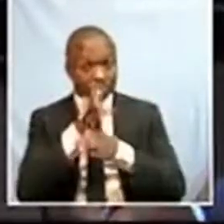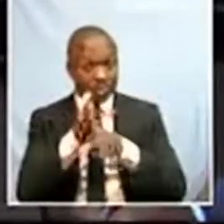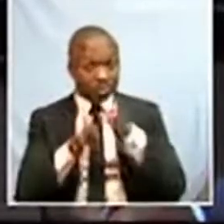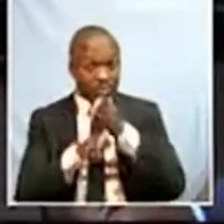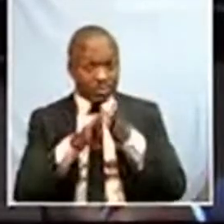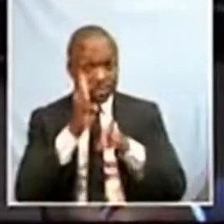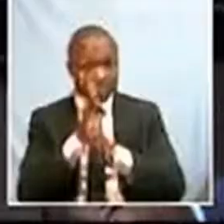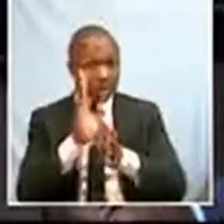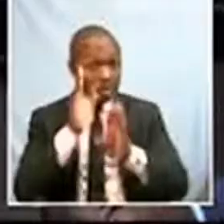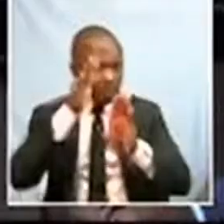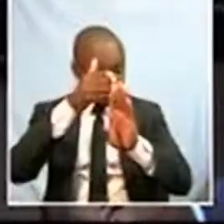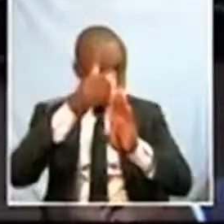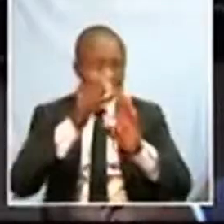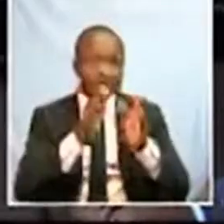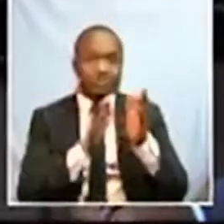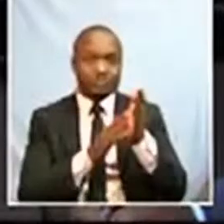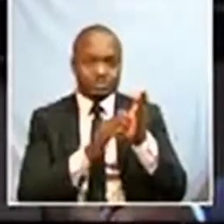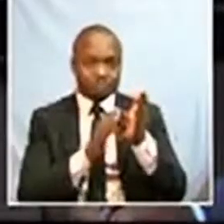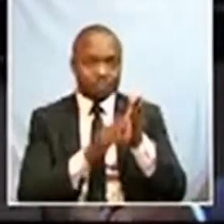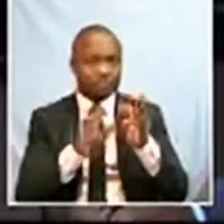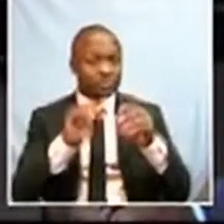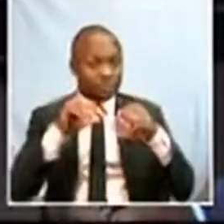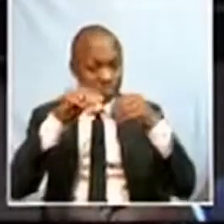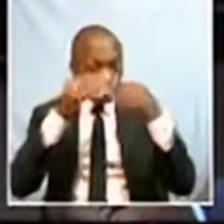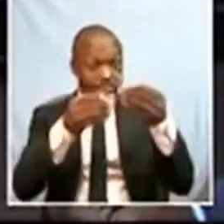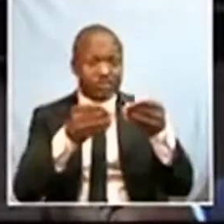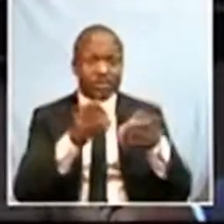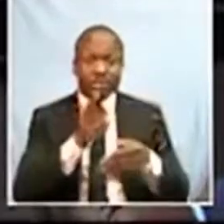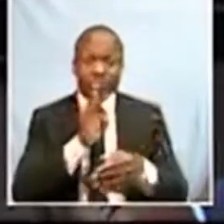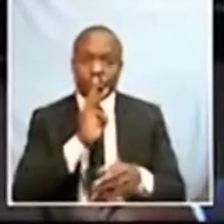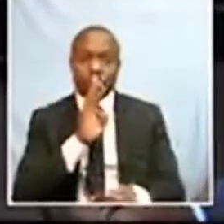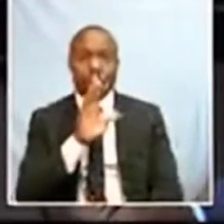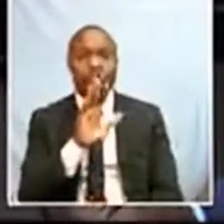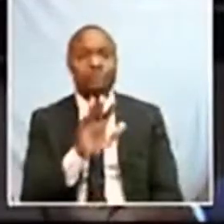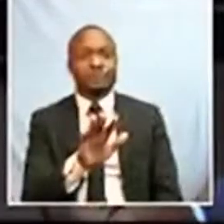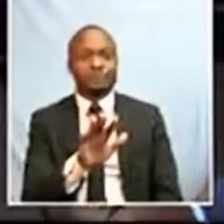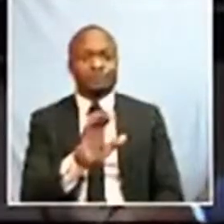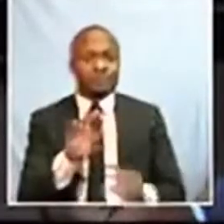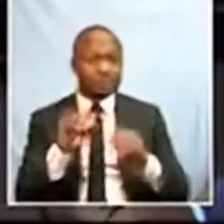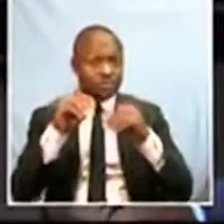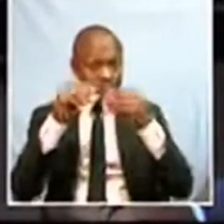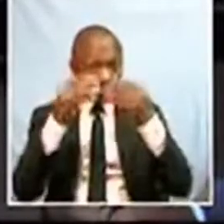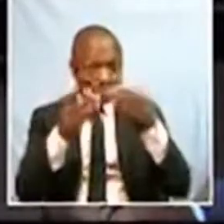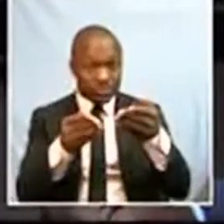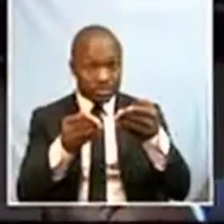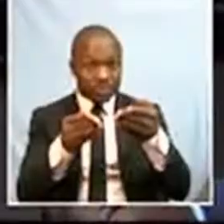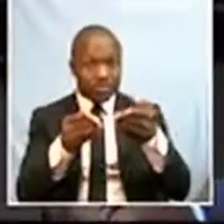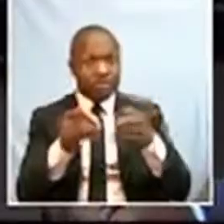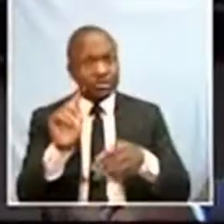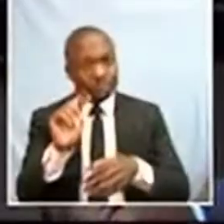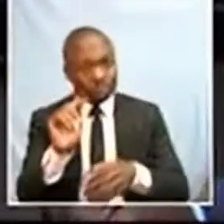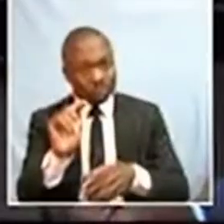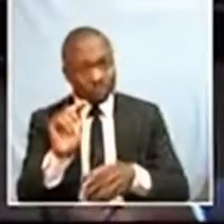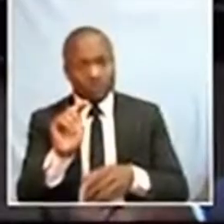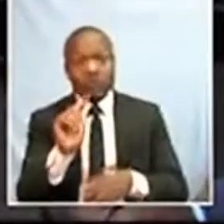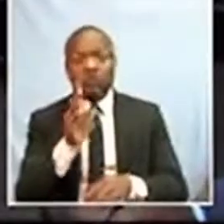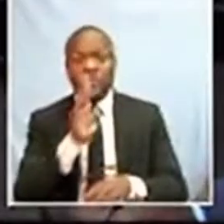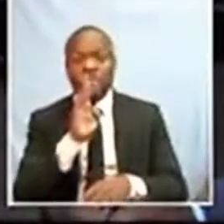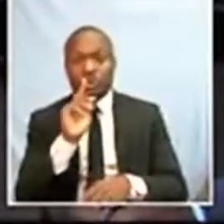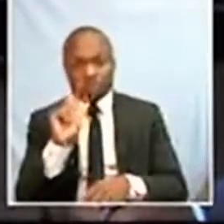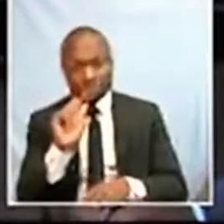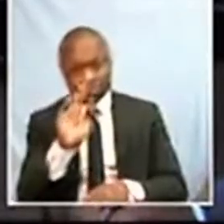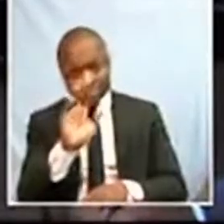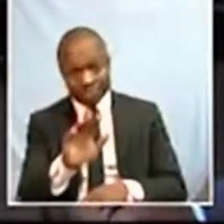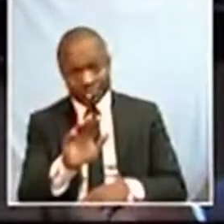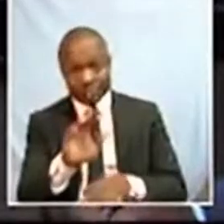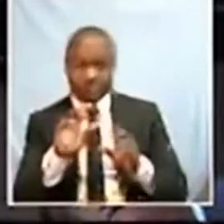at a particular school, we would make sure we provide running water there, we provide a flushable toilet if it's a school, and